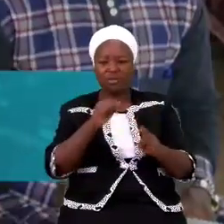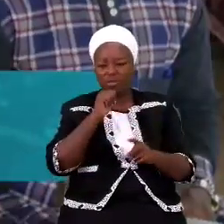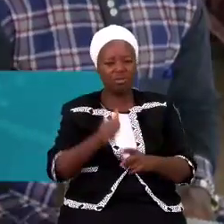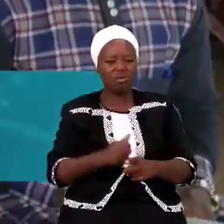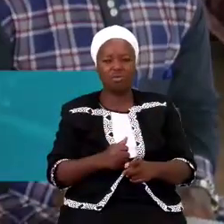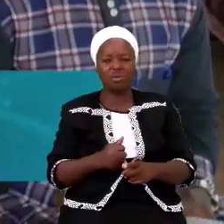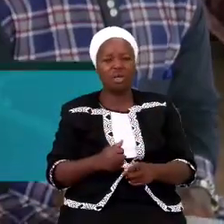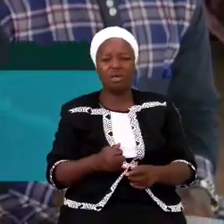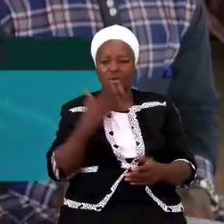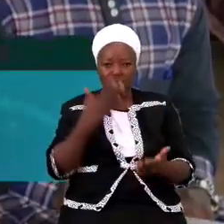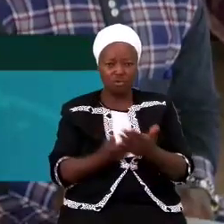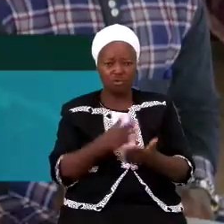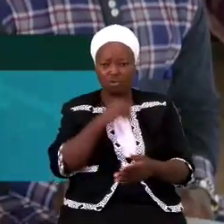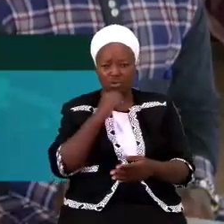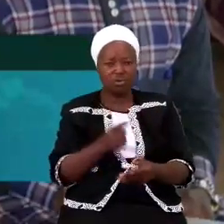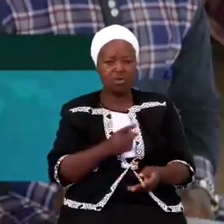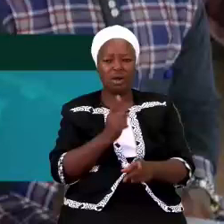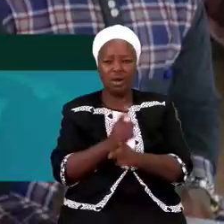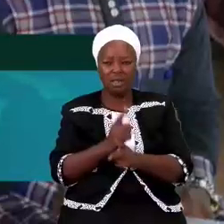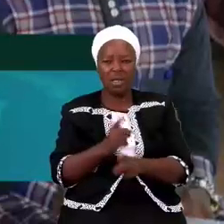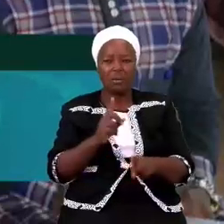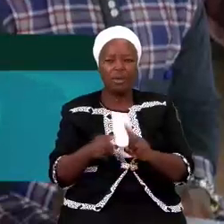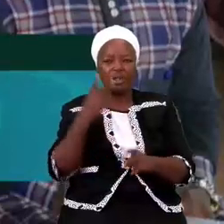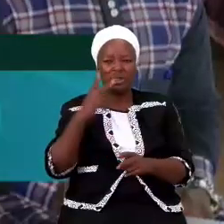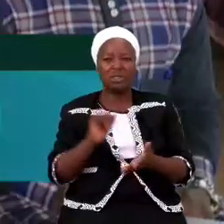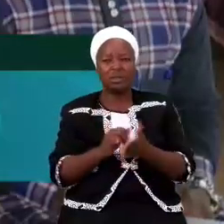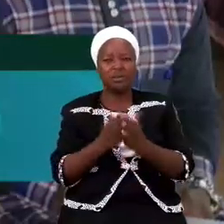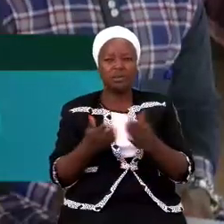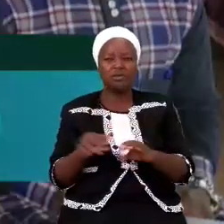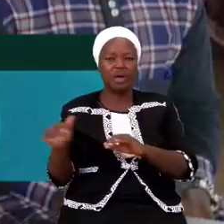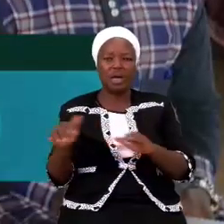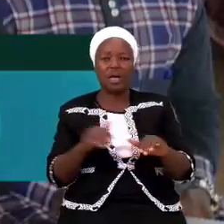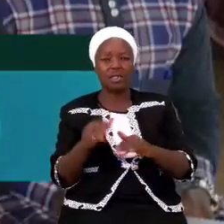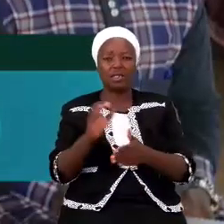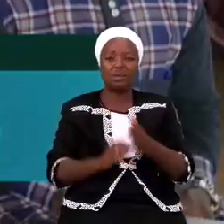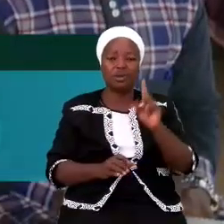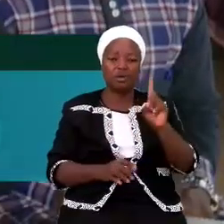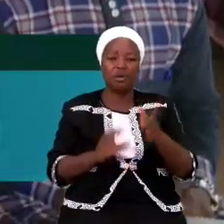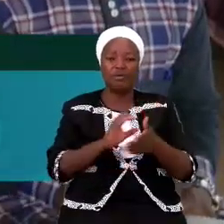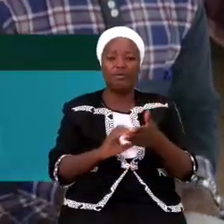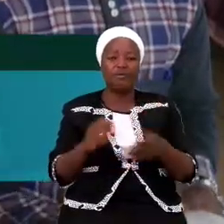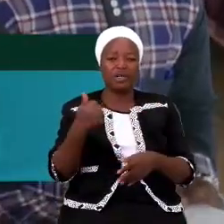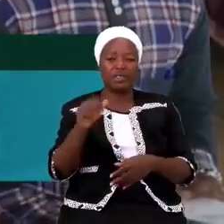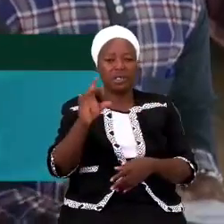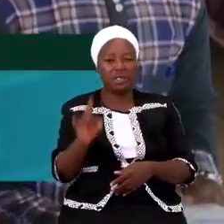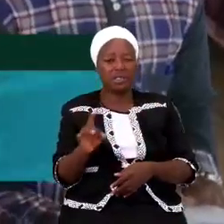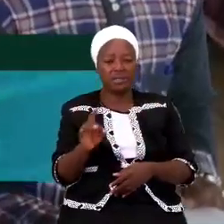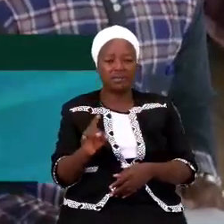chapter 1, and we're reading from verse 18. It says,